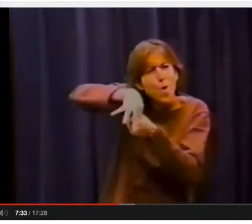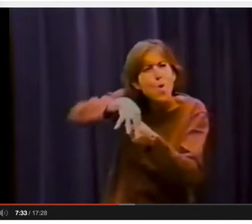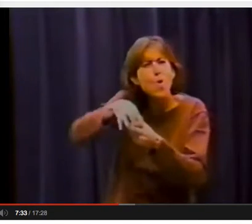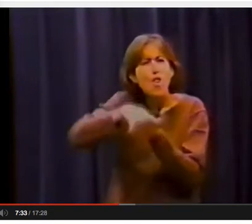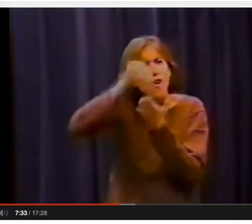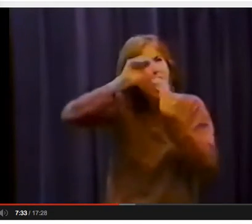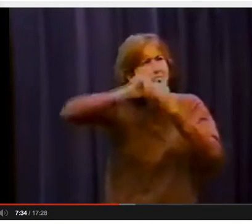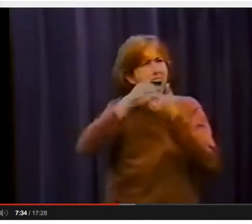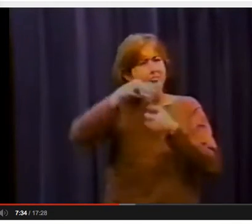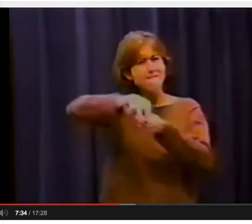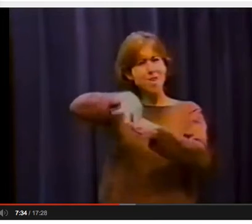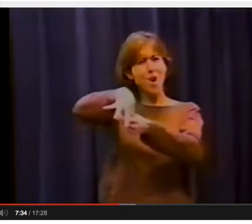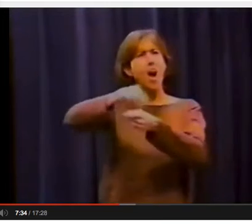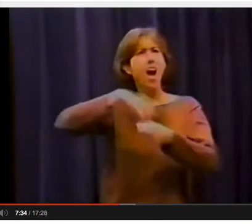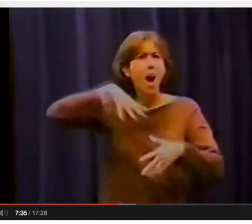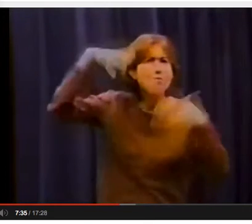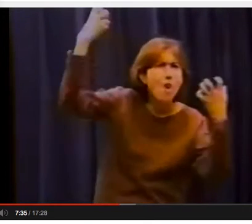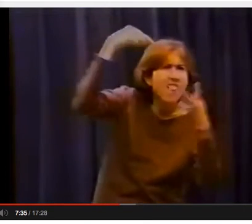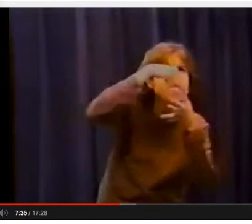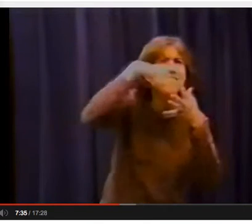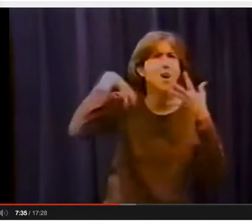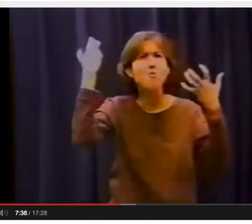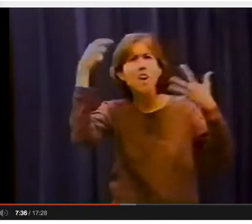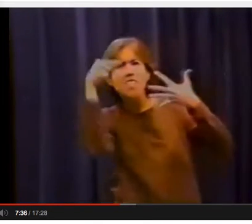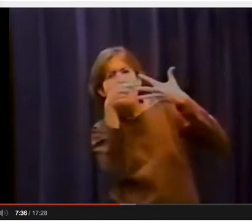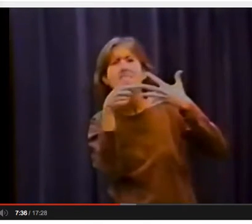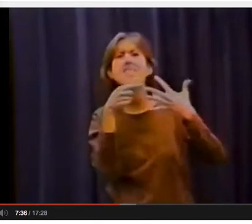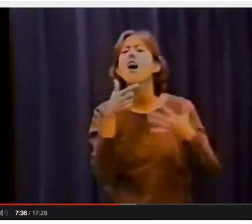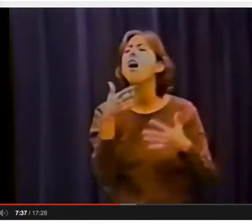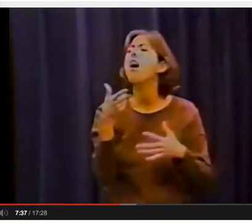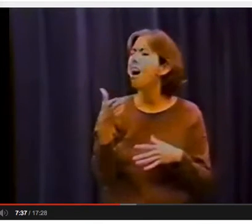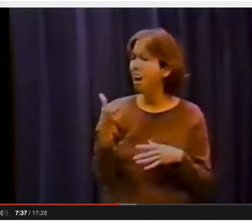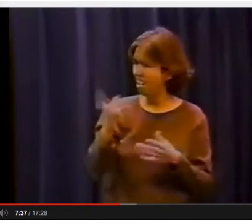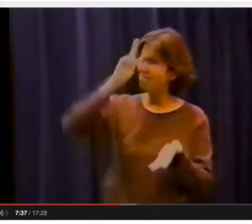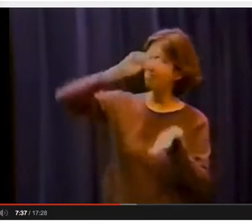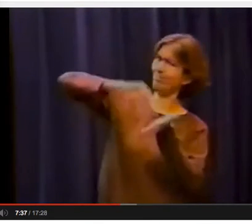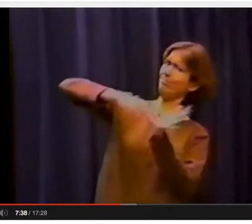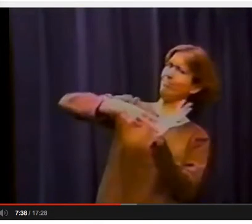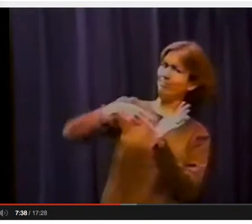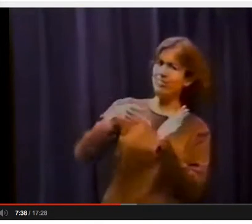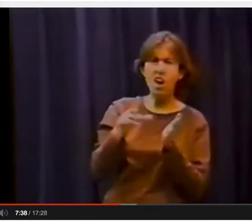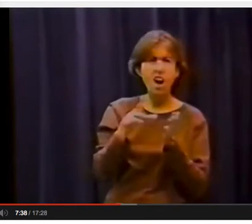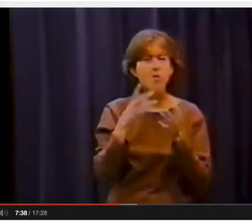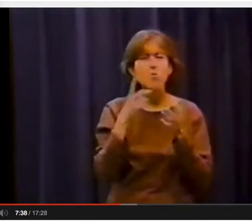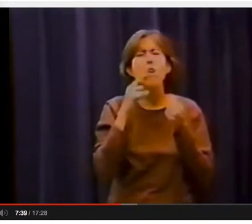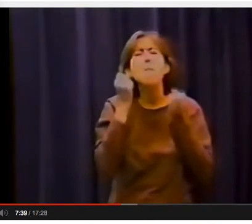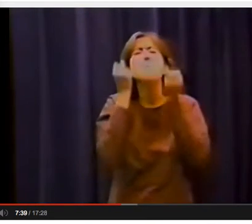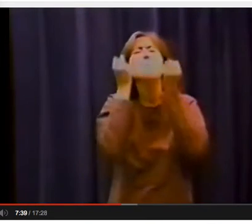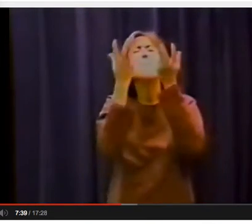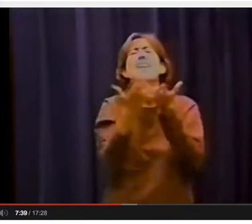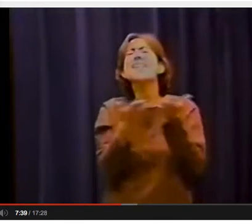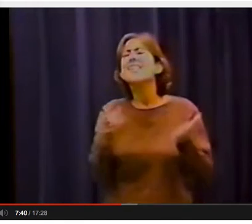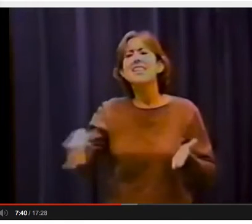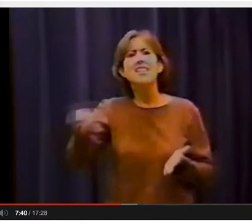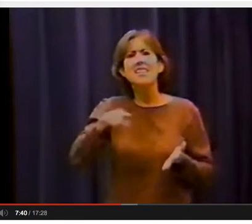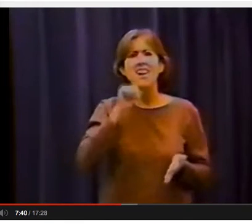So that meeting involved voting and how, for different people, figure out what they wanted to do.